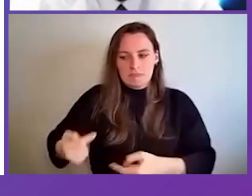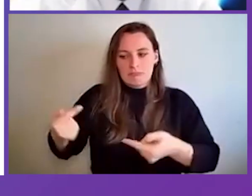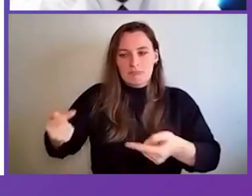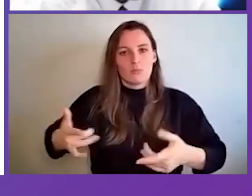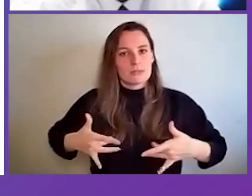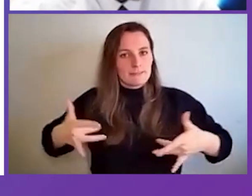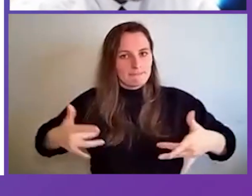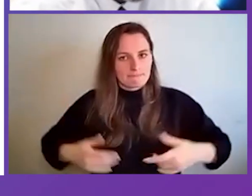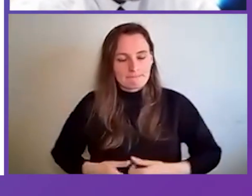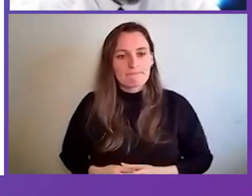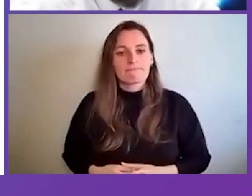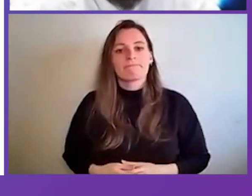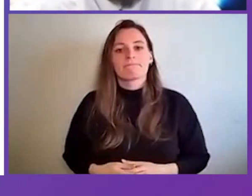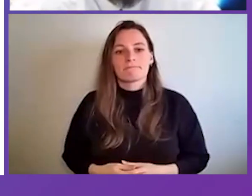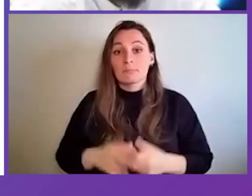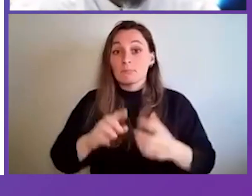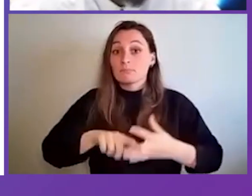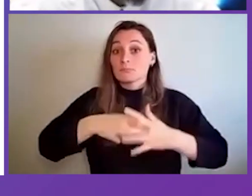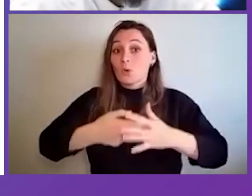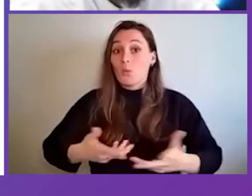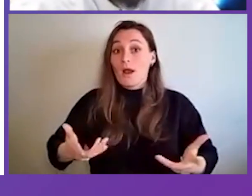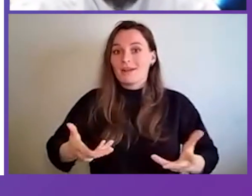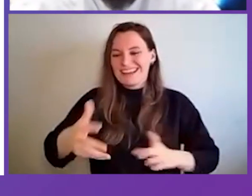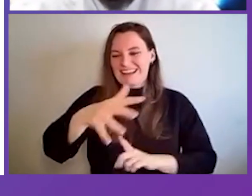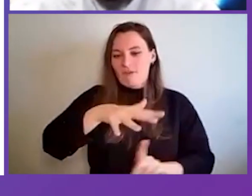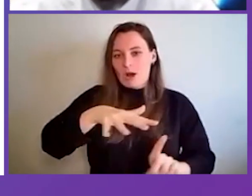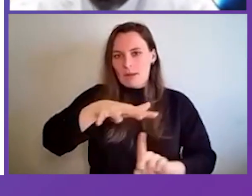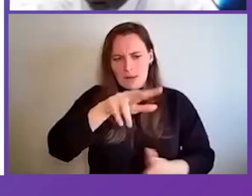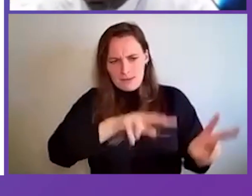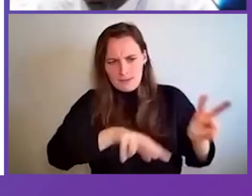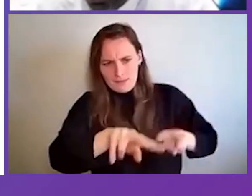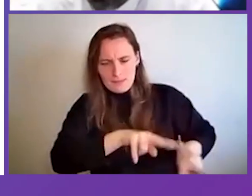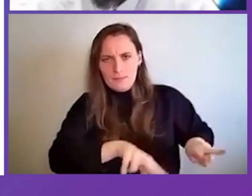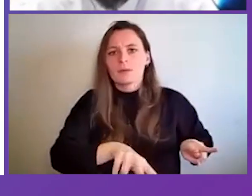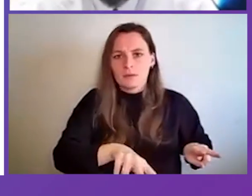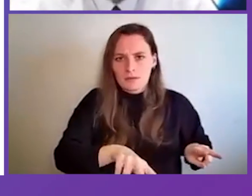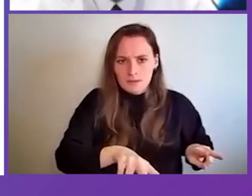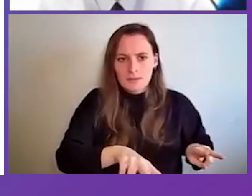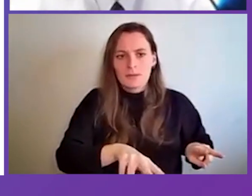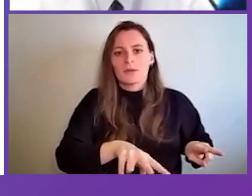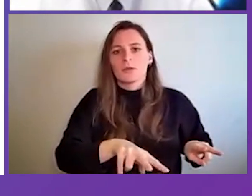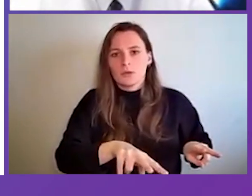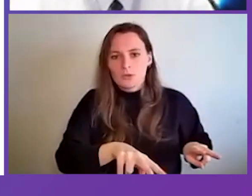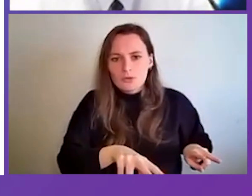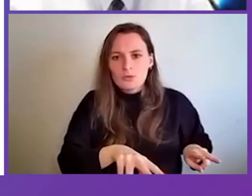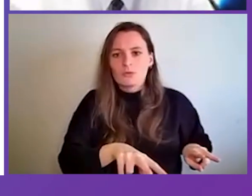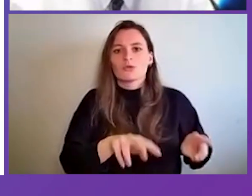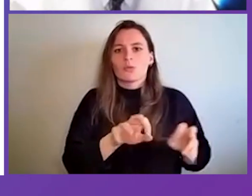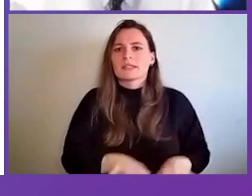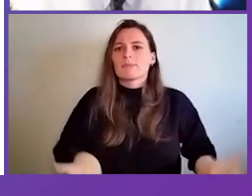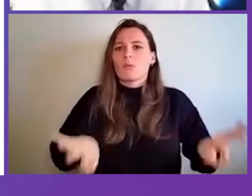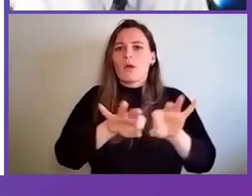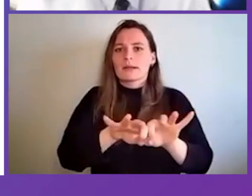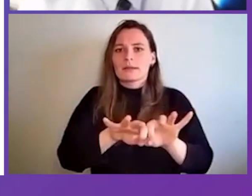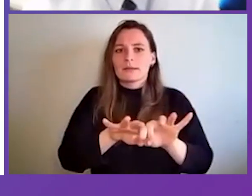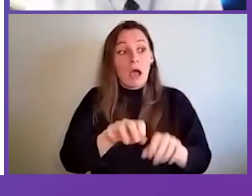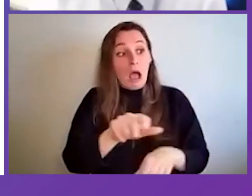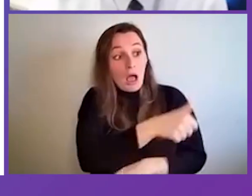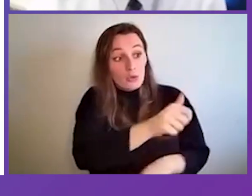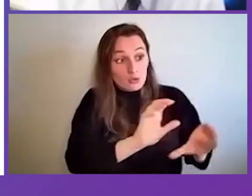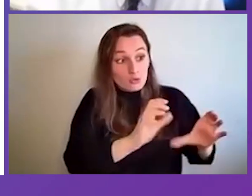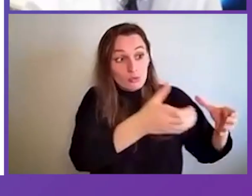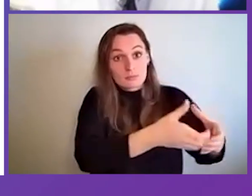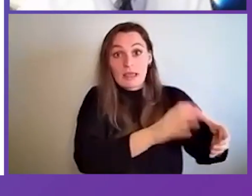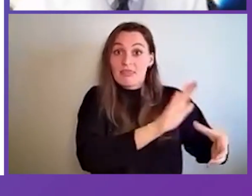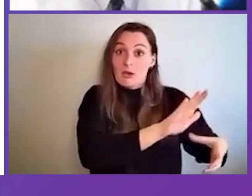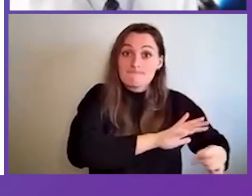start with an environmental scan. We felt it was very important to review the work that other people have done in this space, and there